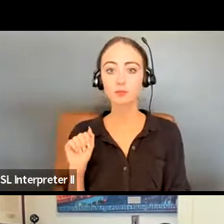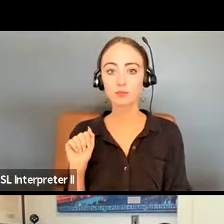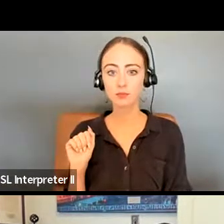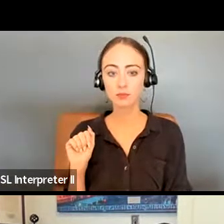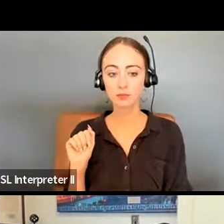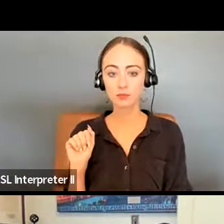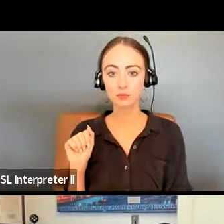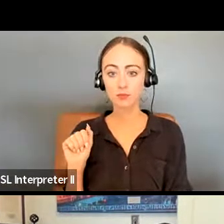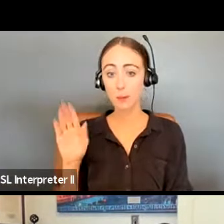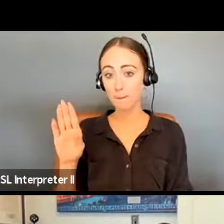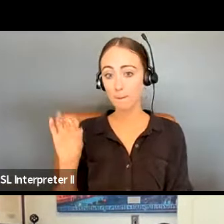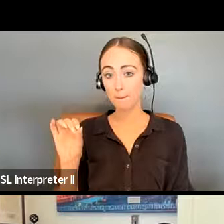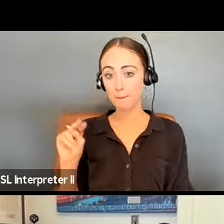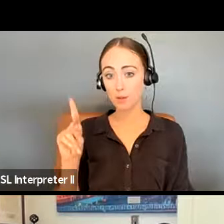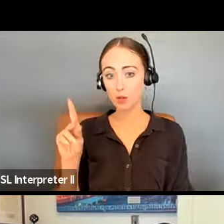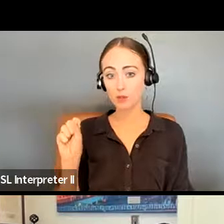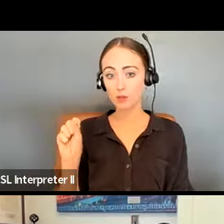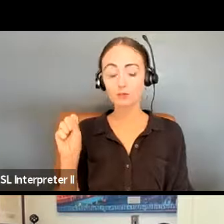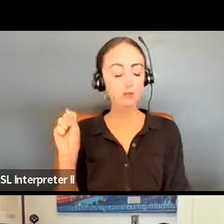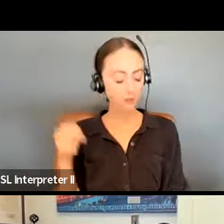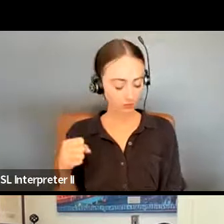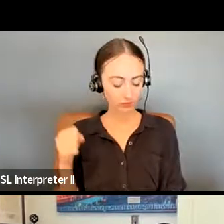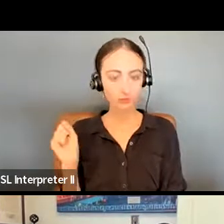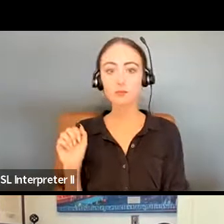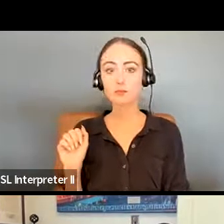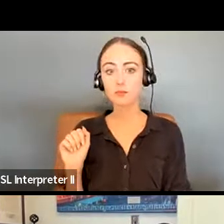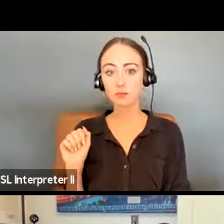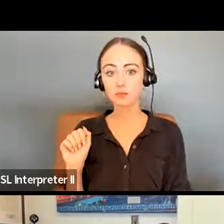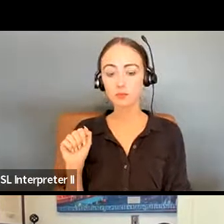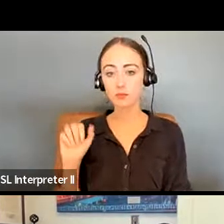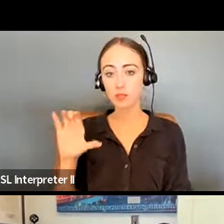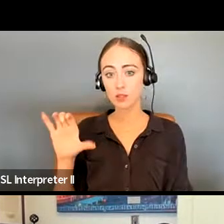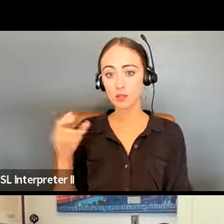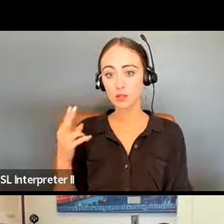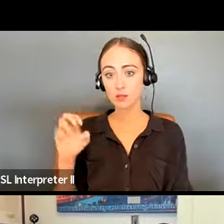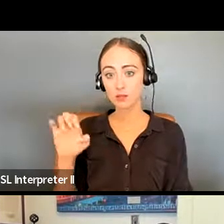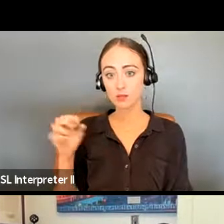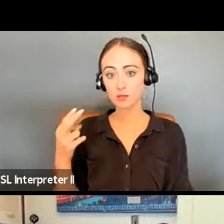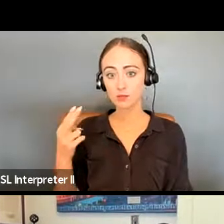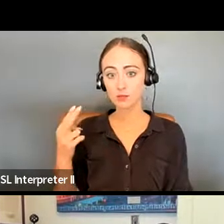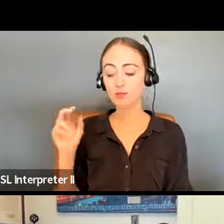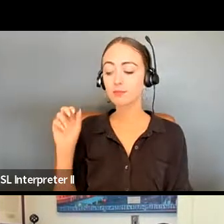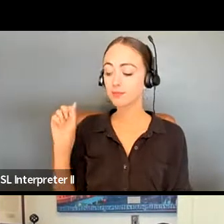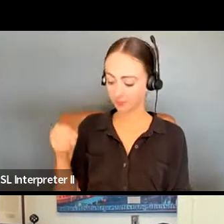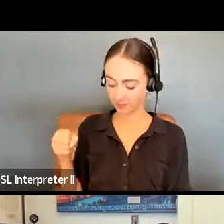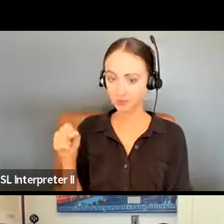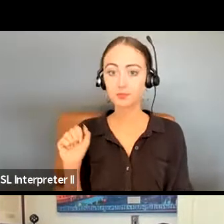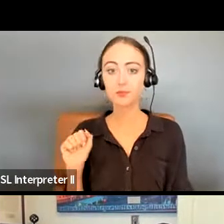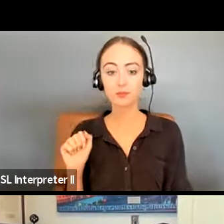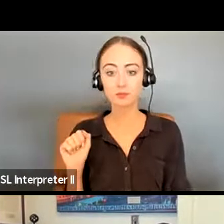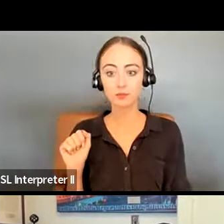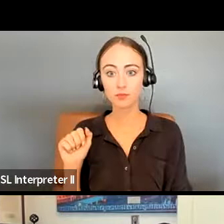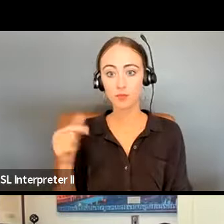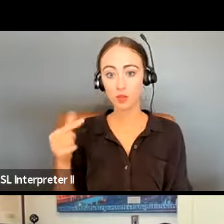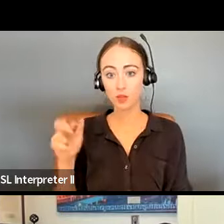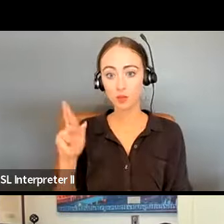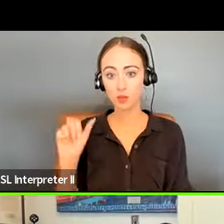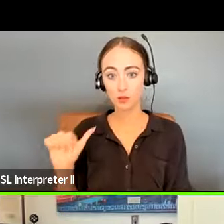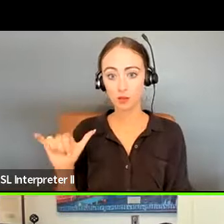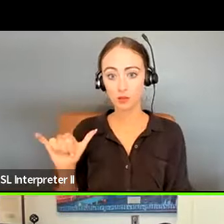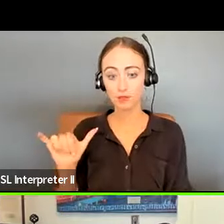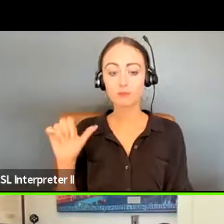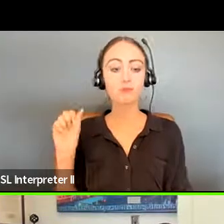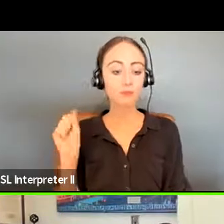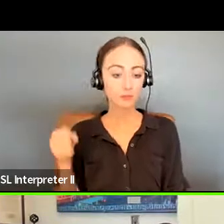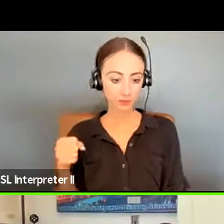yes. Councilmember Bonds. Yes. Councilmember Bonds votes yes. Councilmember Che. Yes. Councilmember Che votes yes. Councilmember Gray.